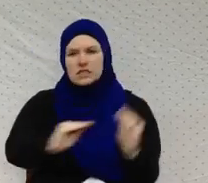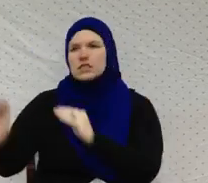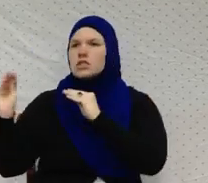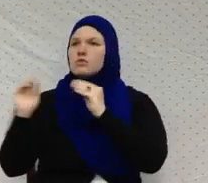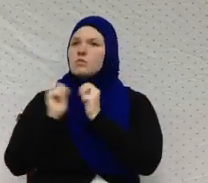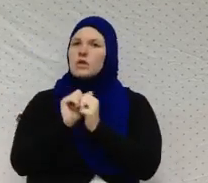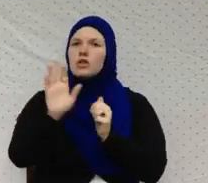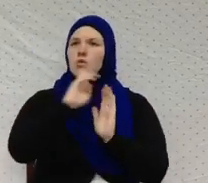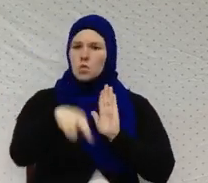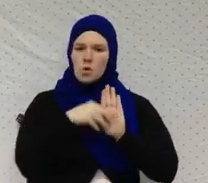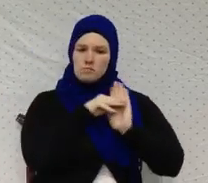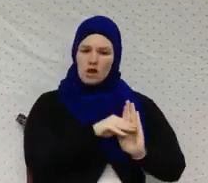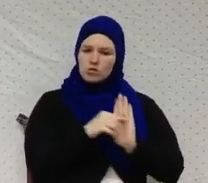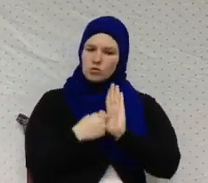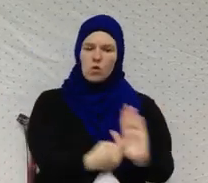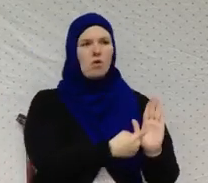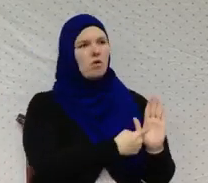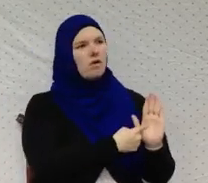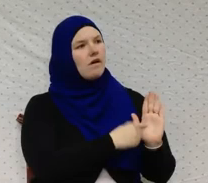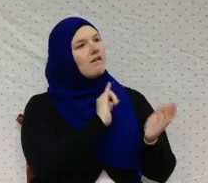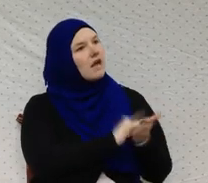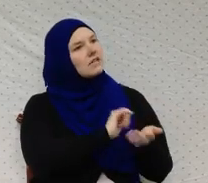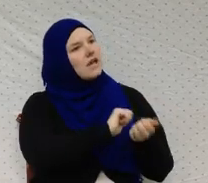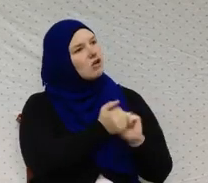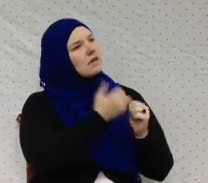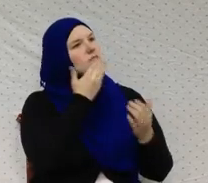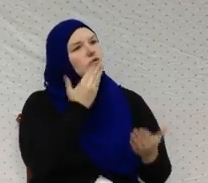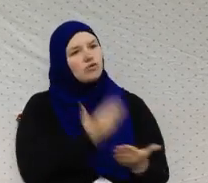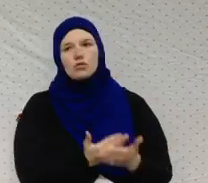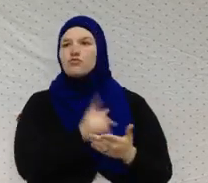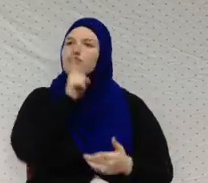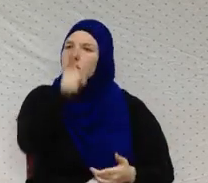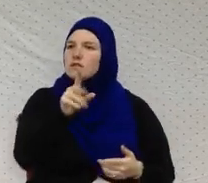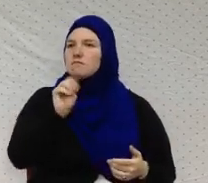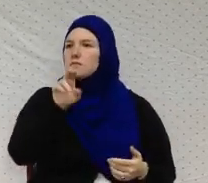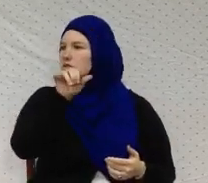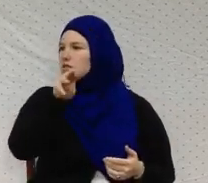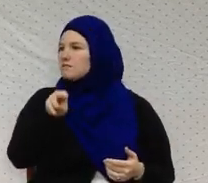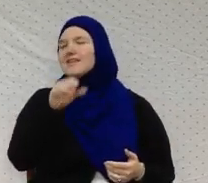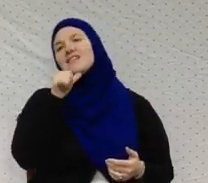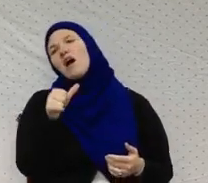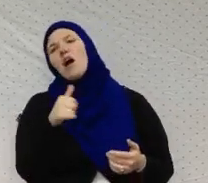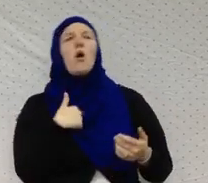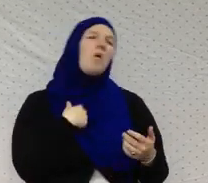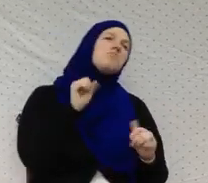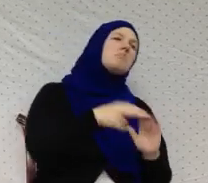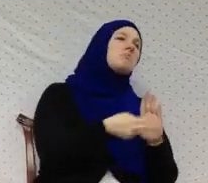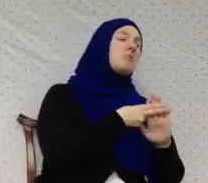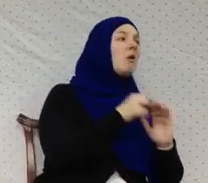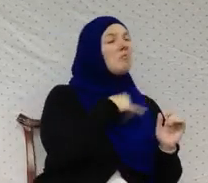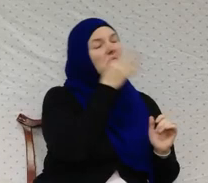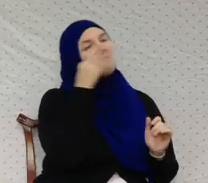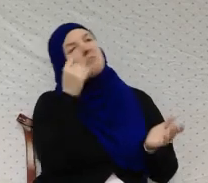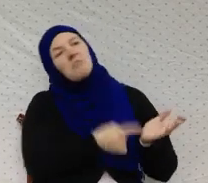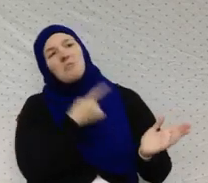care, with your teaching, with your role model. That is how we become real Muslims. Not convenience